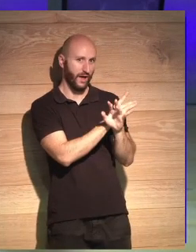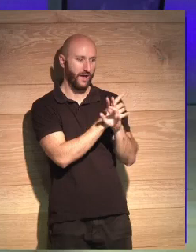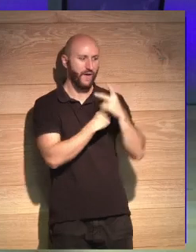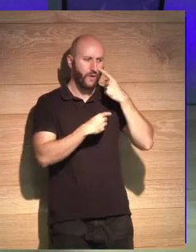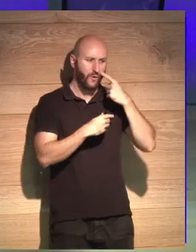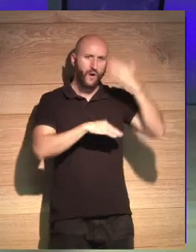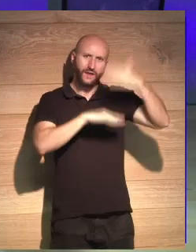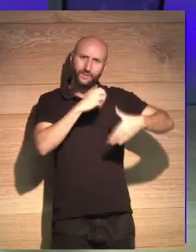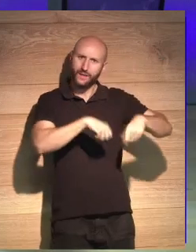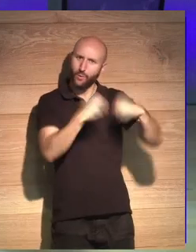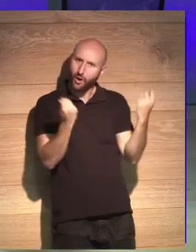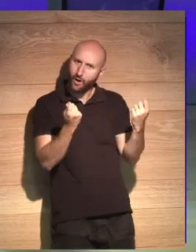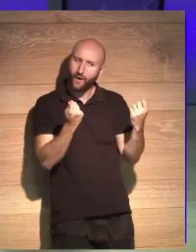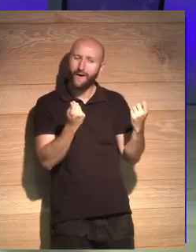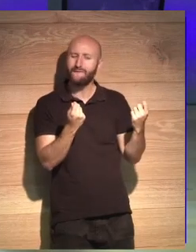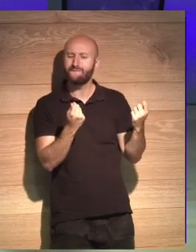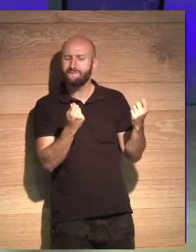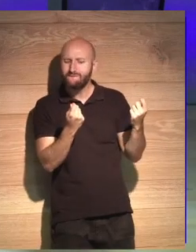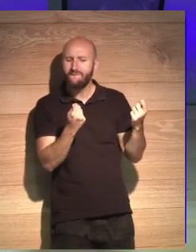sees that someone has broken in